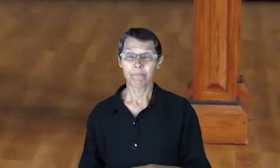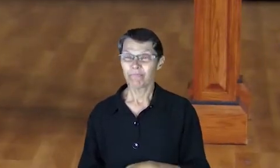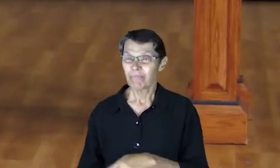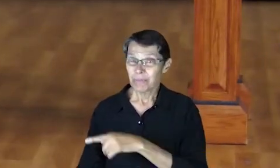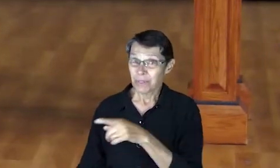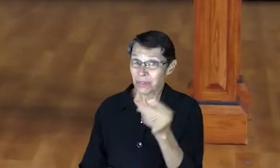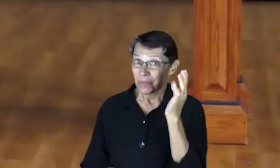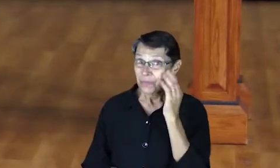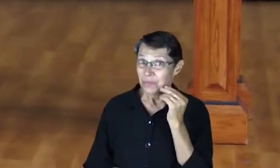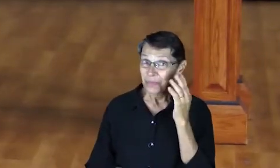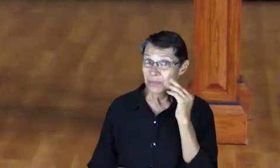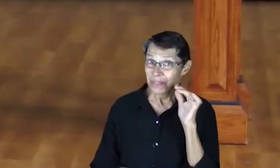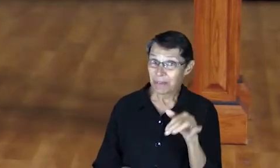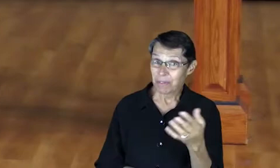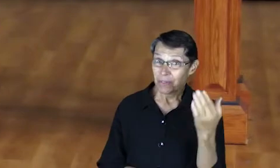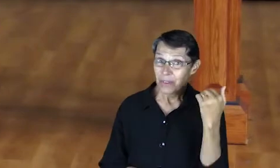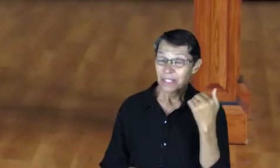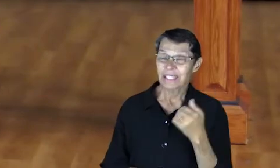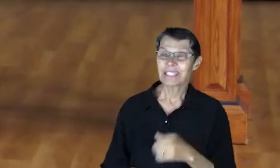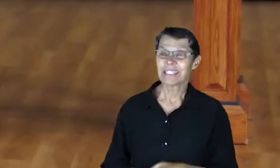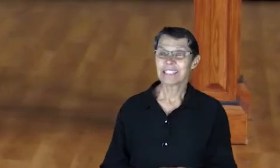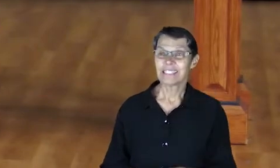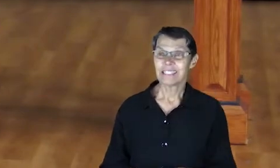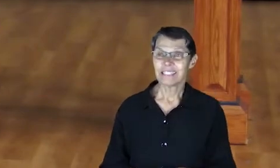Maybe you know what that's like.